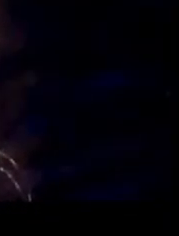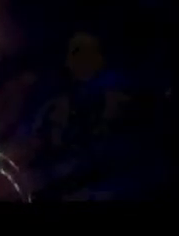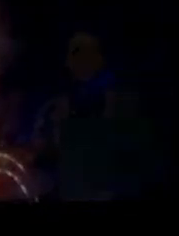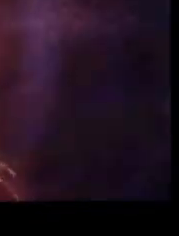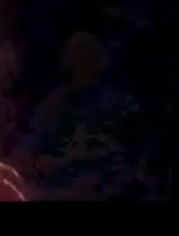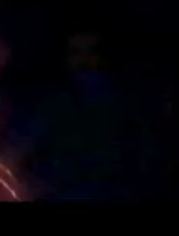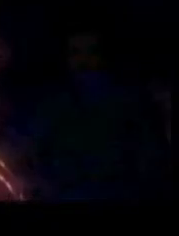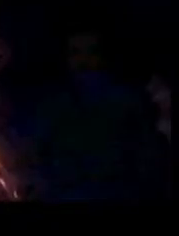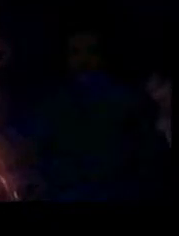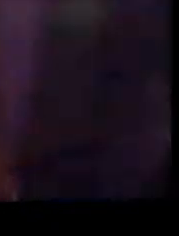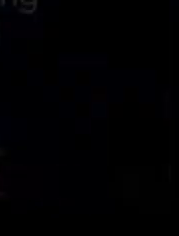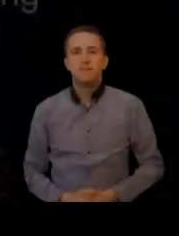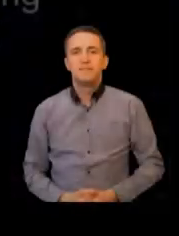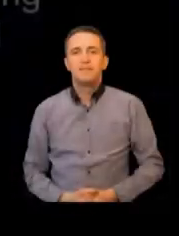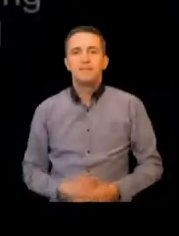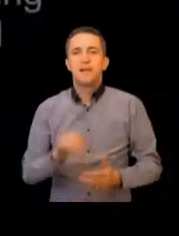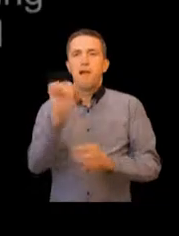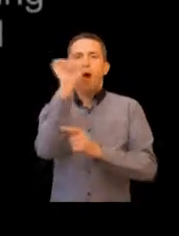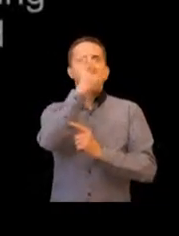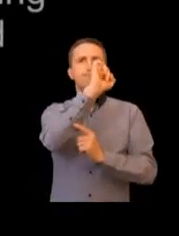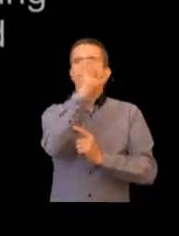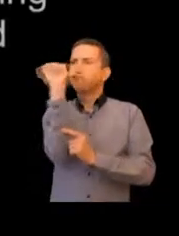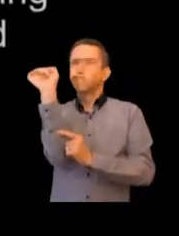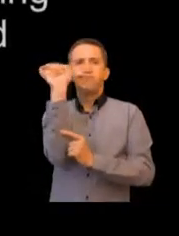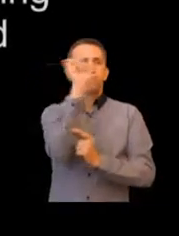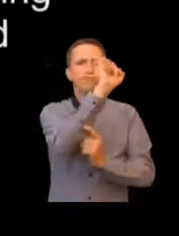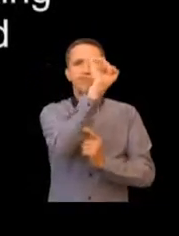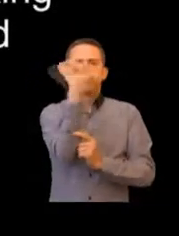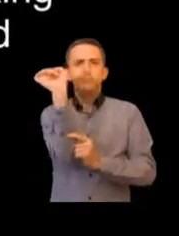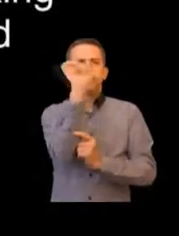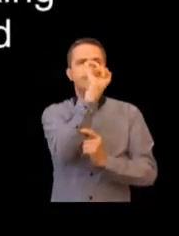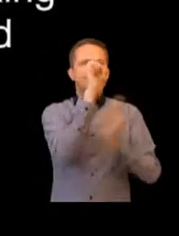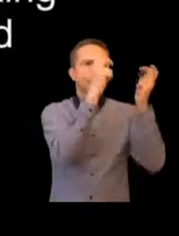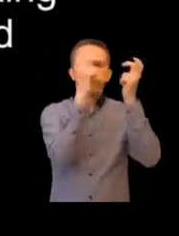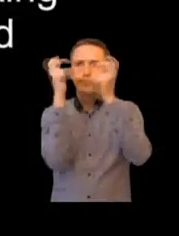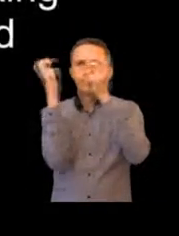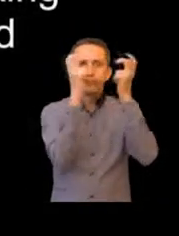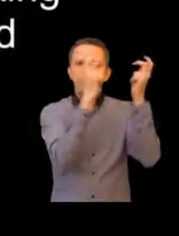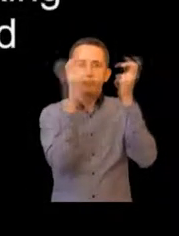and connects with the ball and vocalizes.